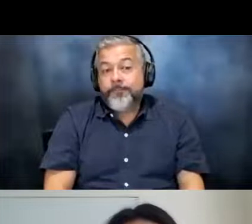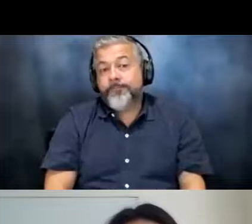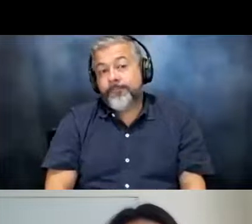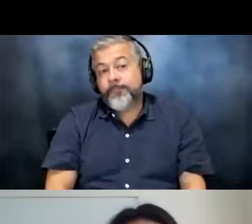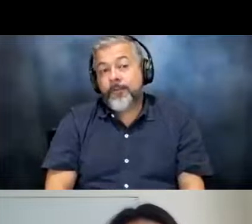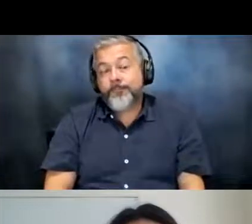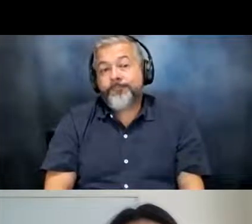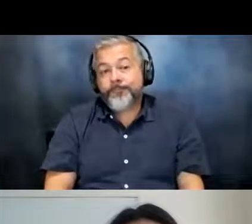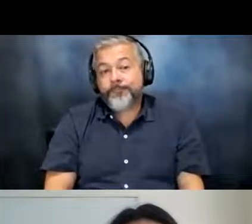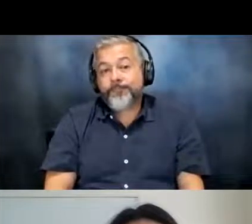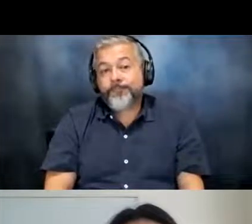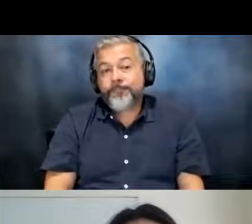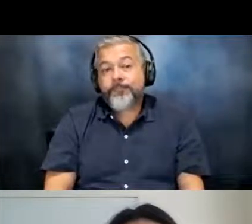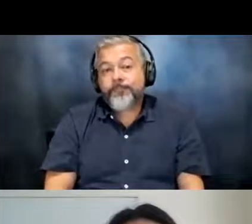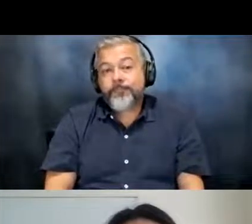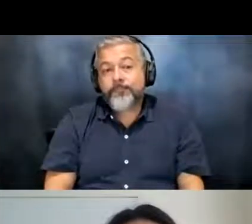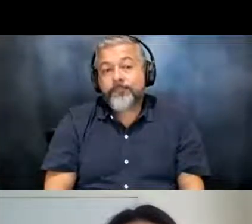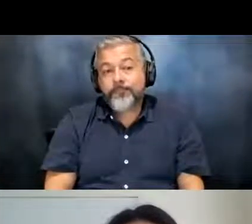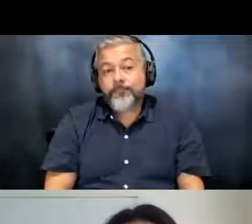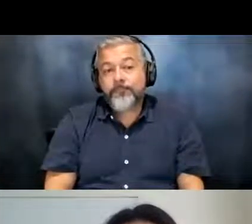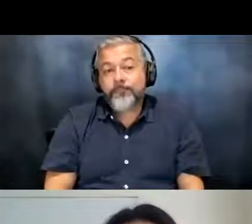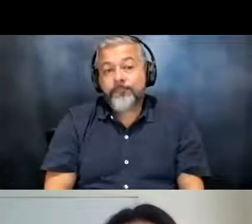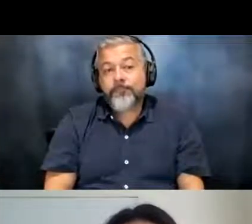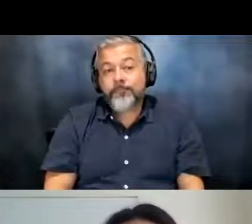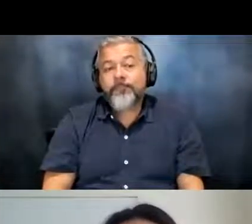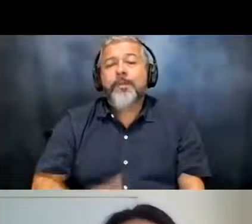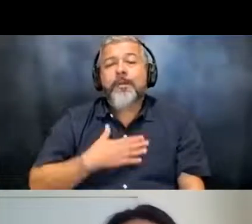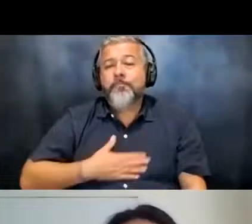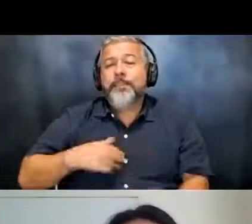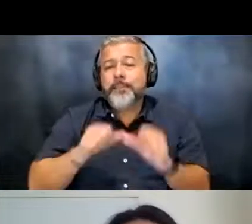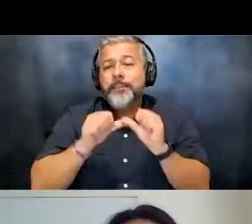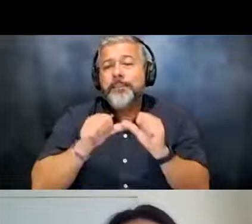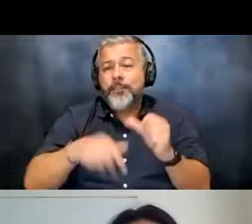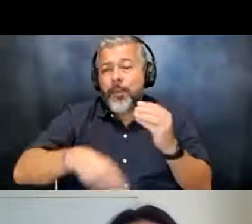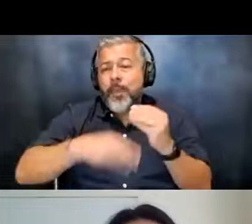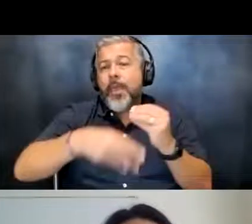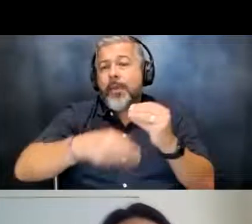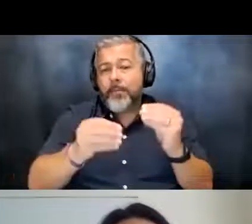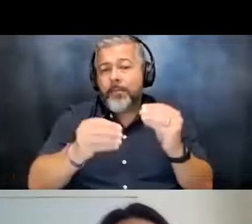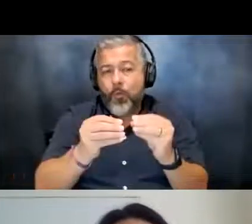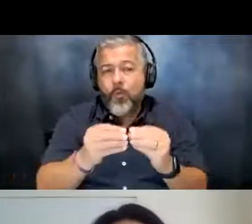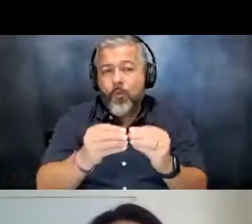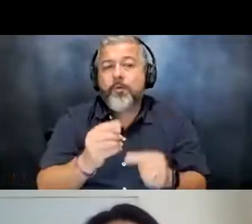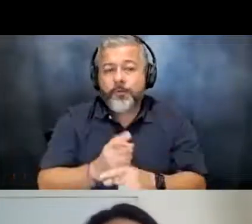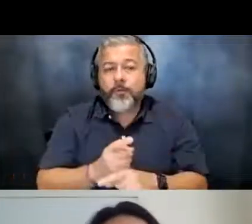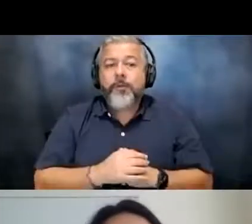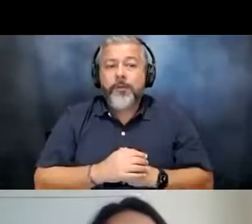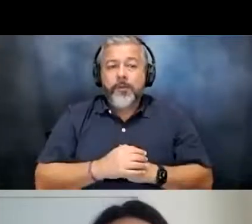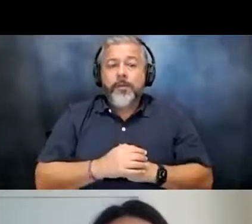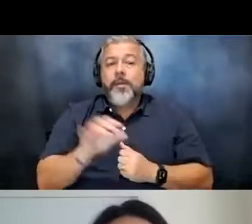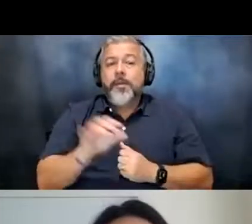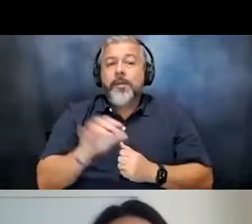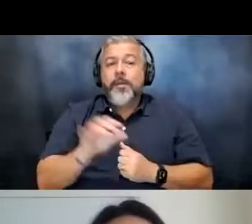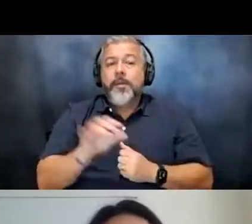All right. Please continue to add just for a few more seconds. Again, like we mentioned earlier, and I will